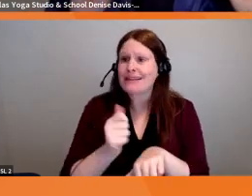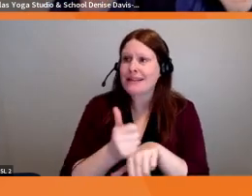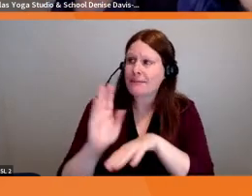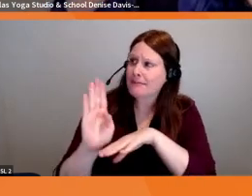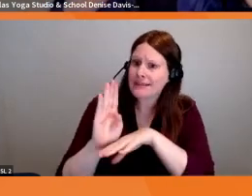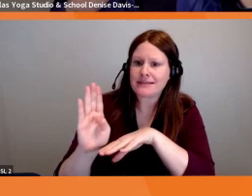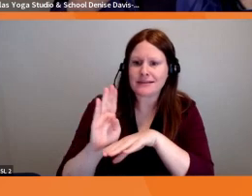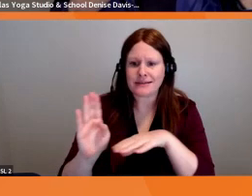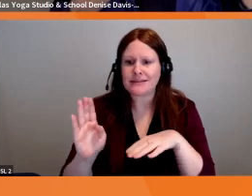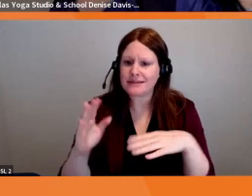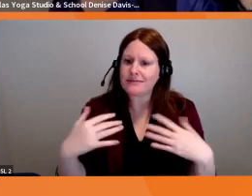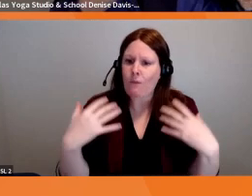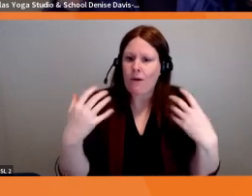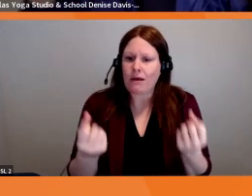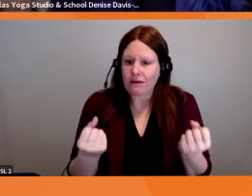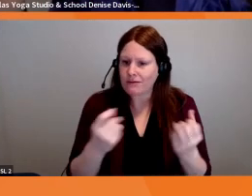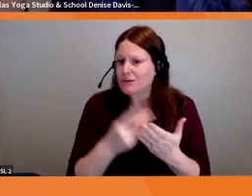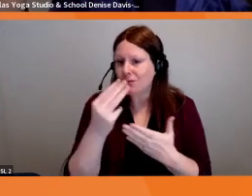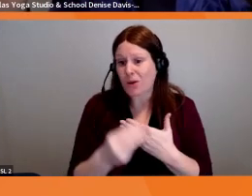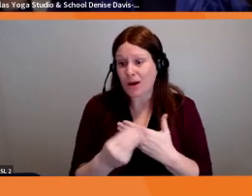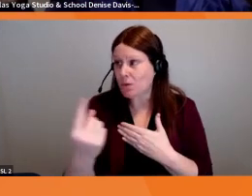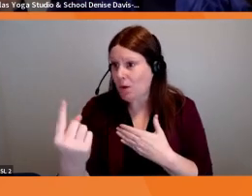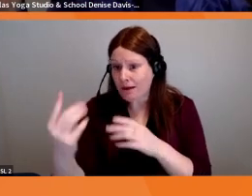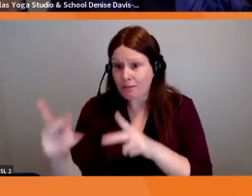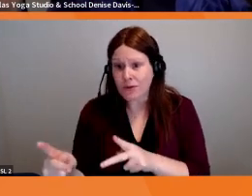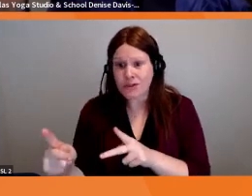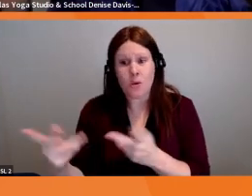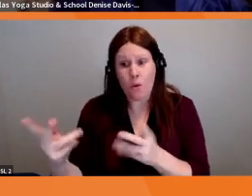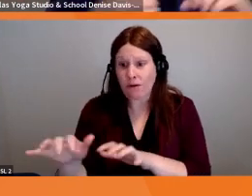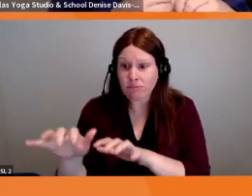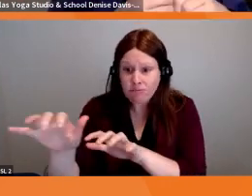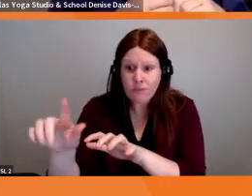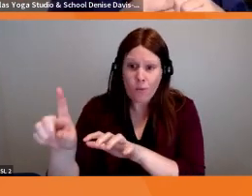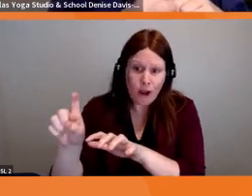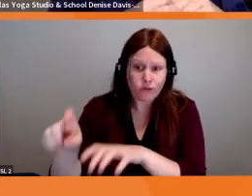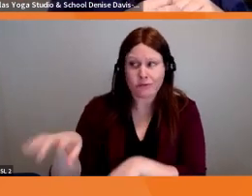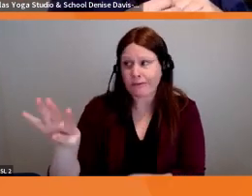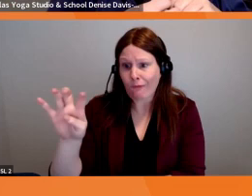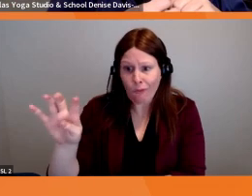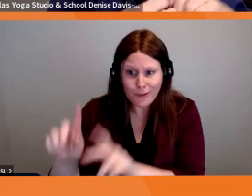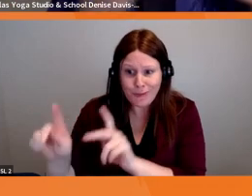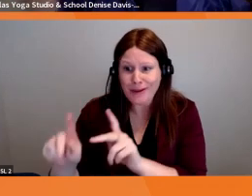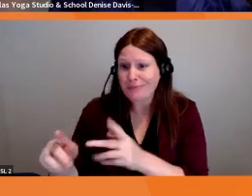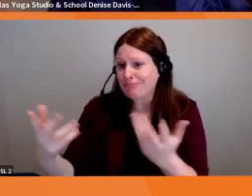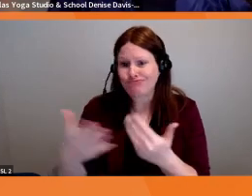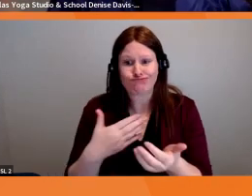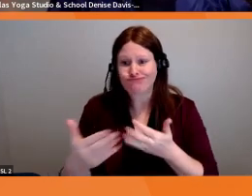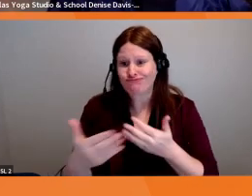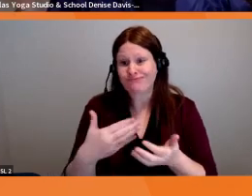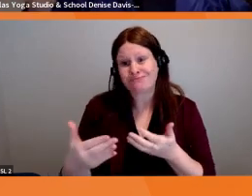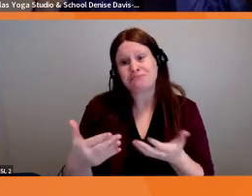even if your corporation is one person, right? Or if it's 100 or 400 people. I've worked with companies